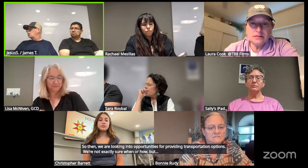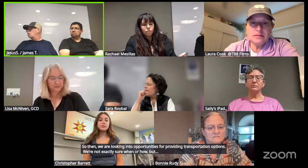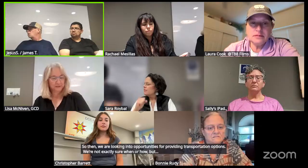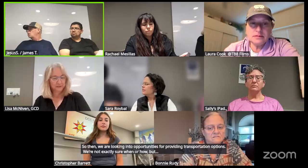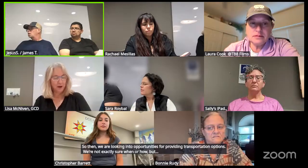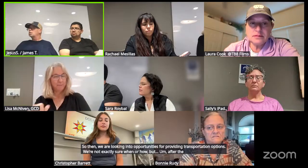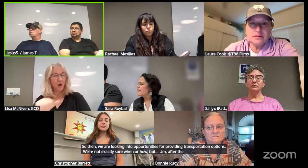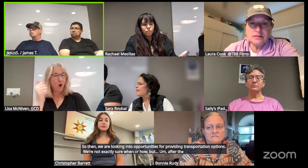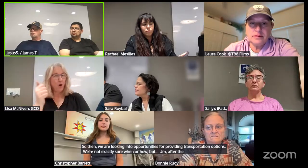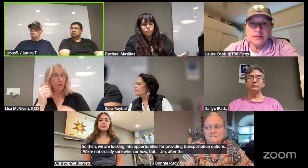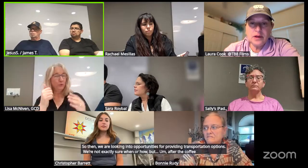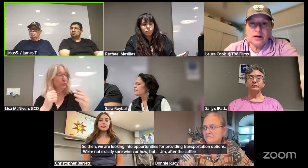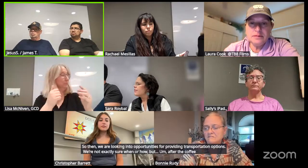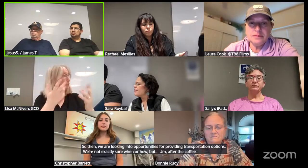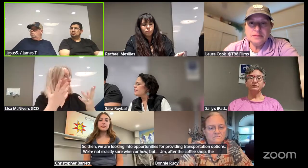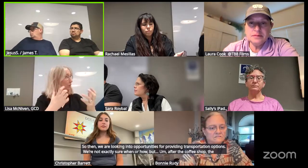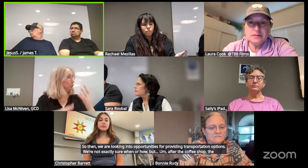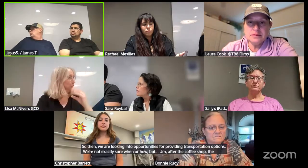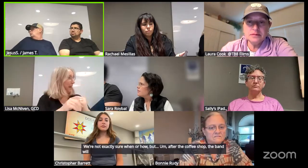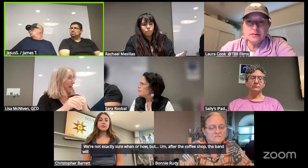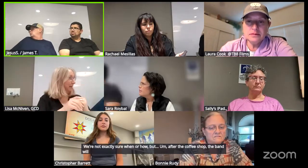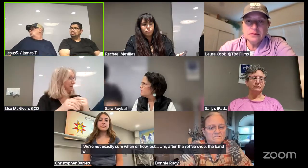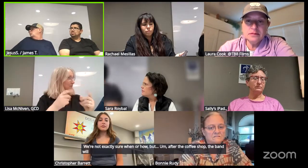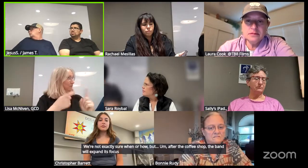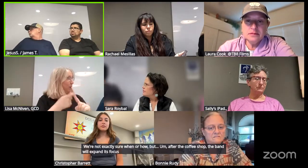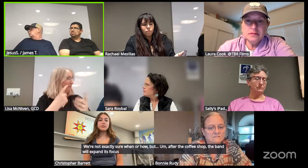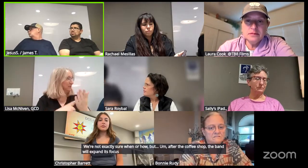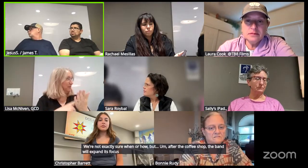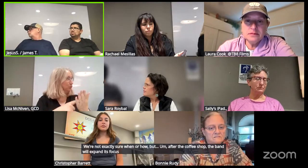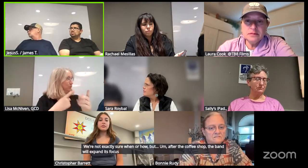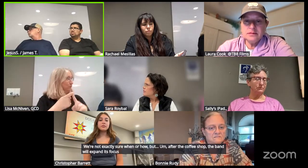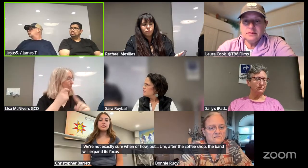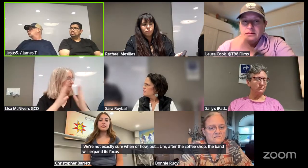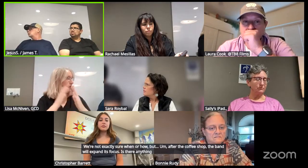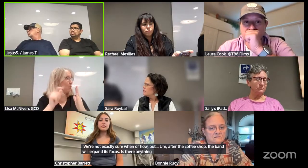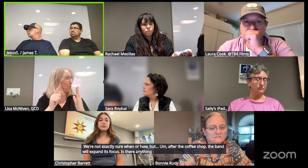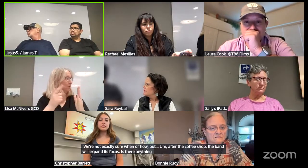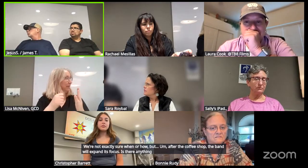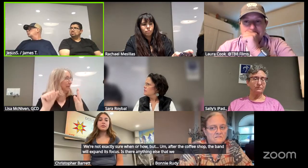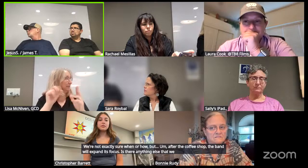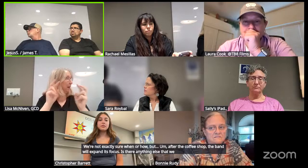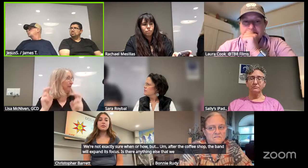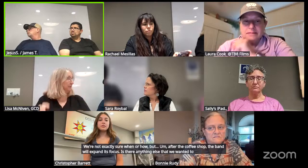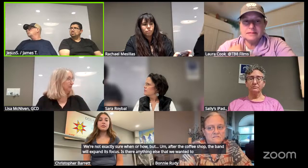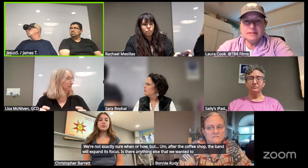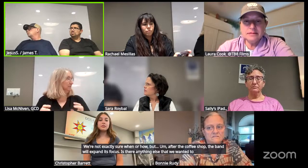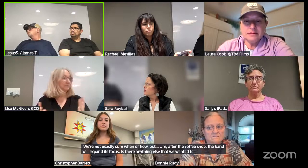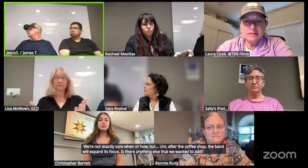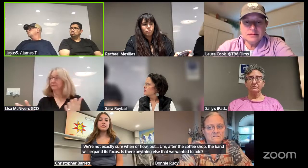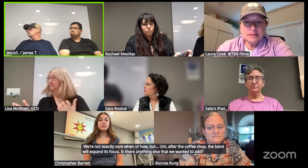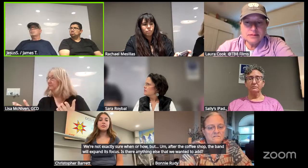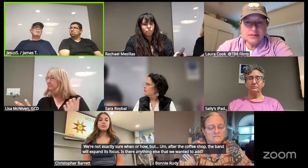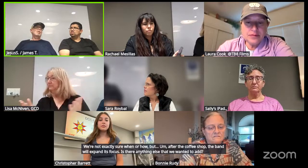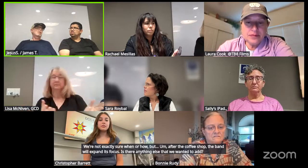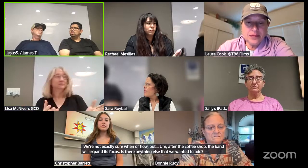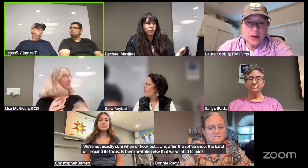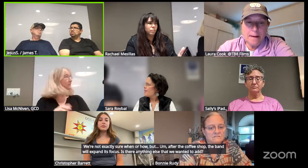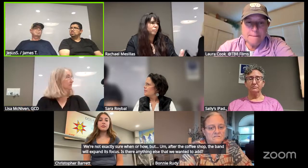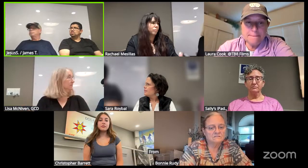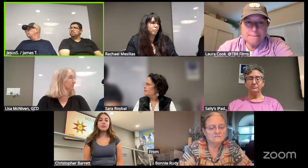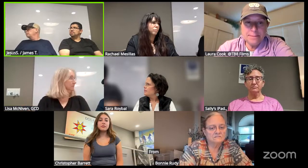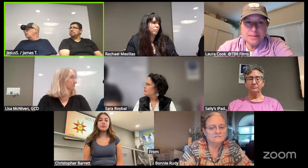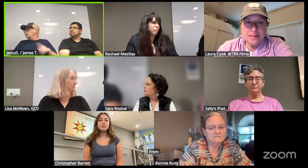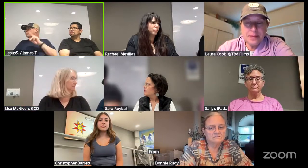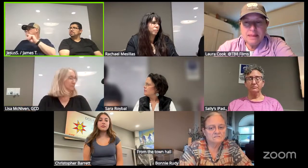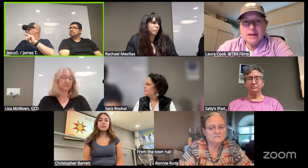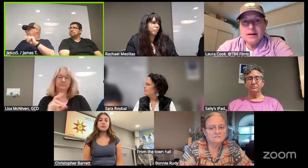coffee shop, the van will be in its focus. Is there anything else that we wanted to add from the town hall